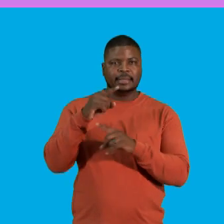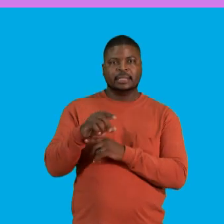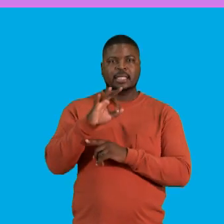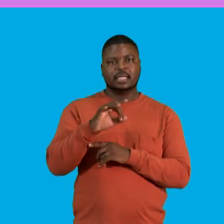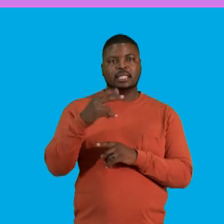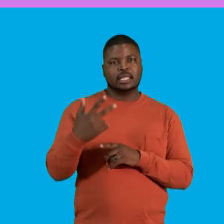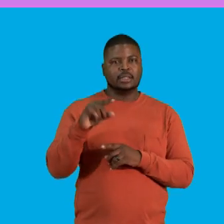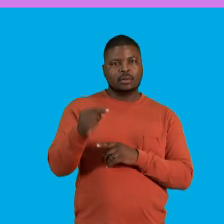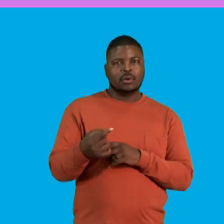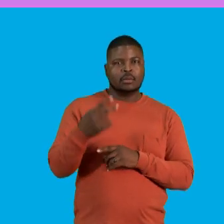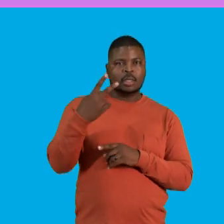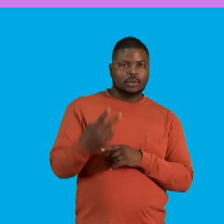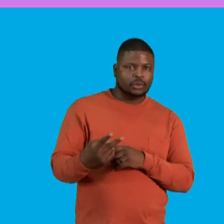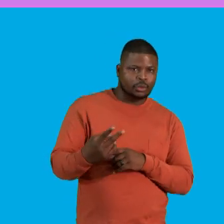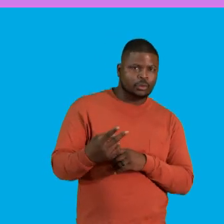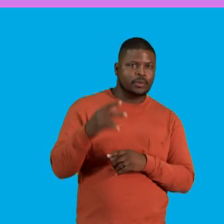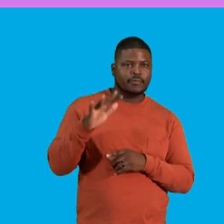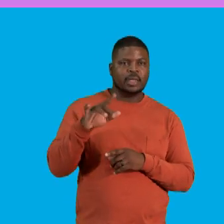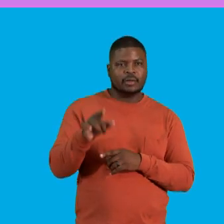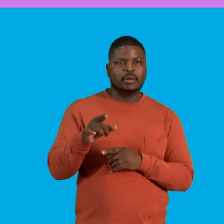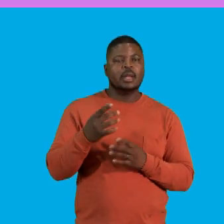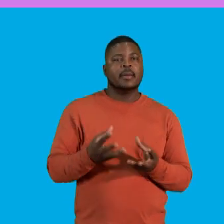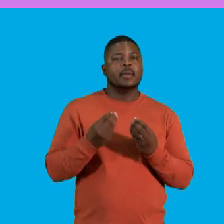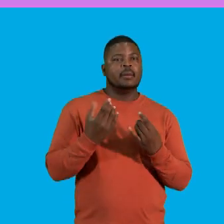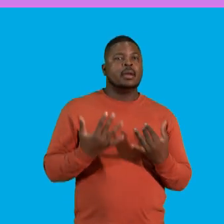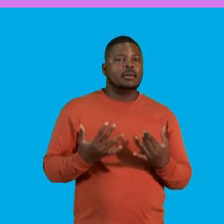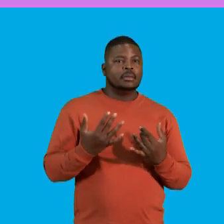adding with me. The answer is